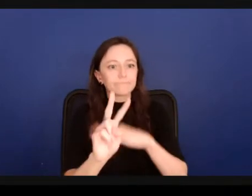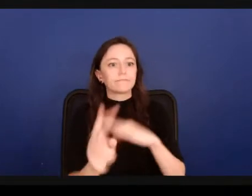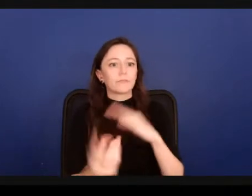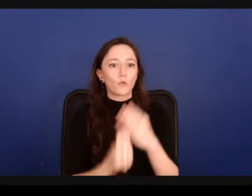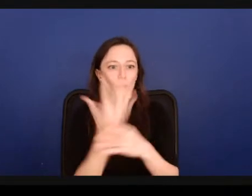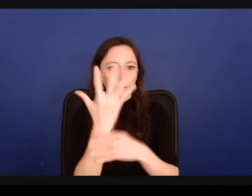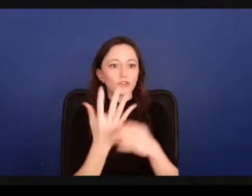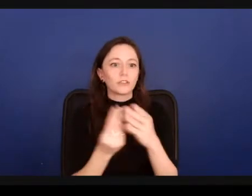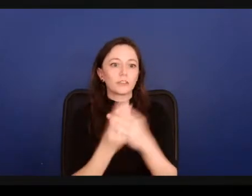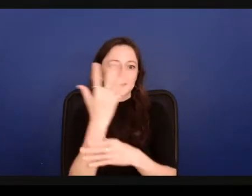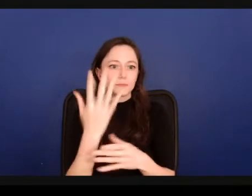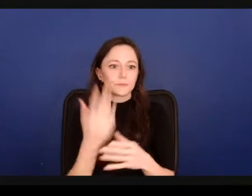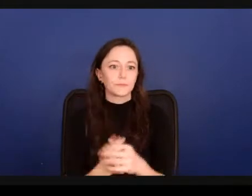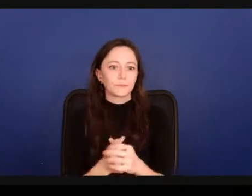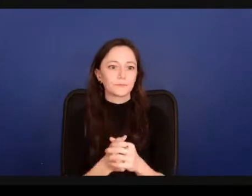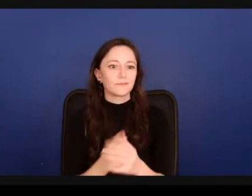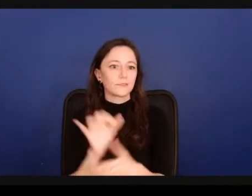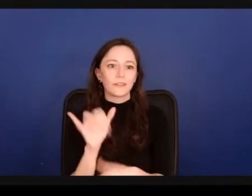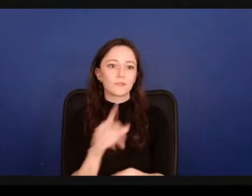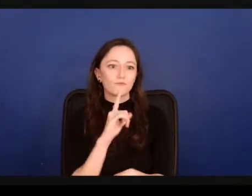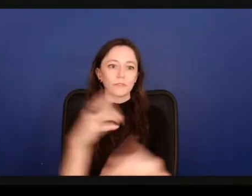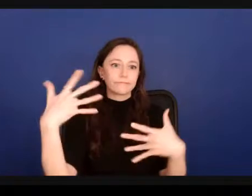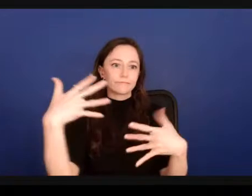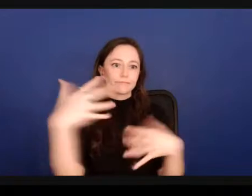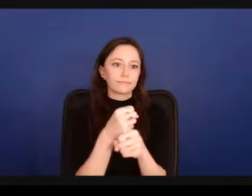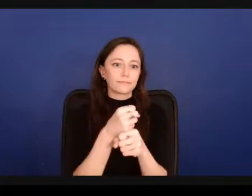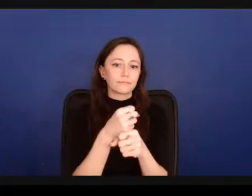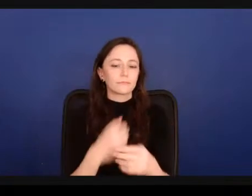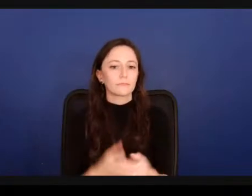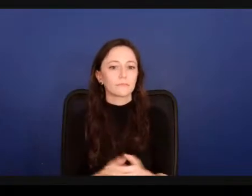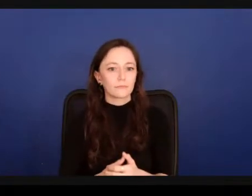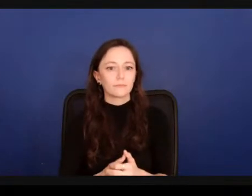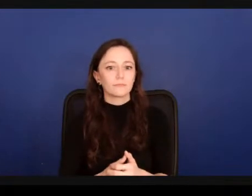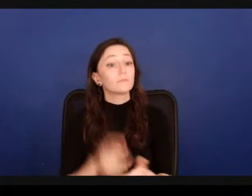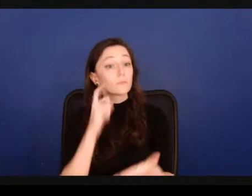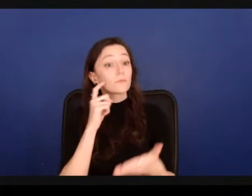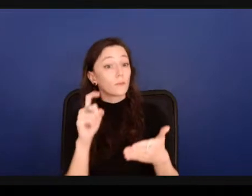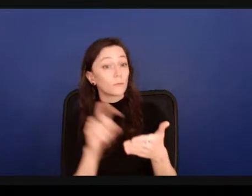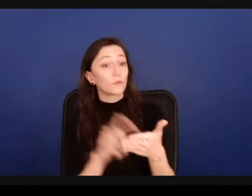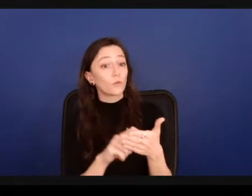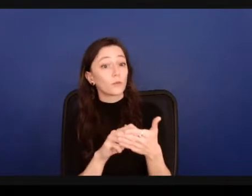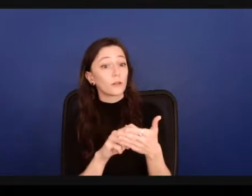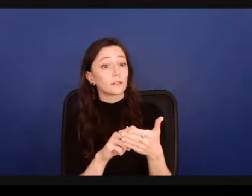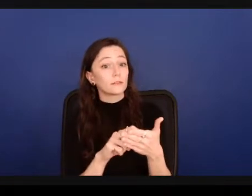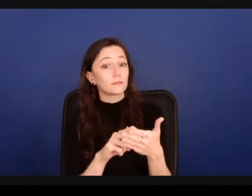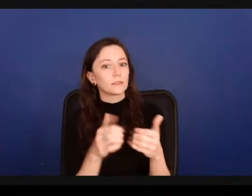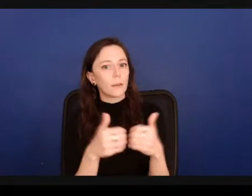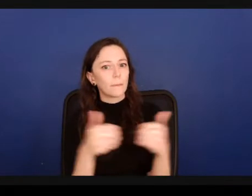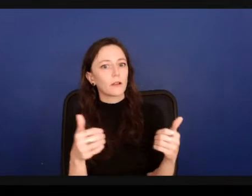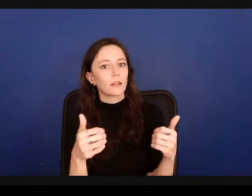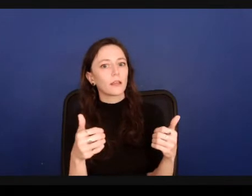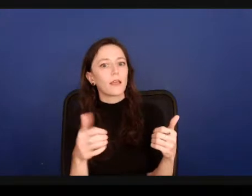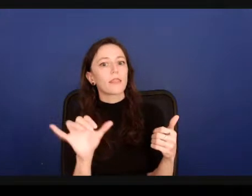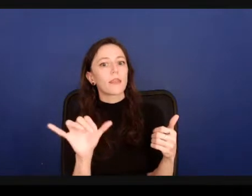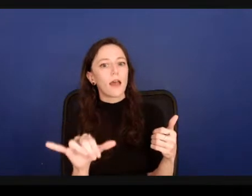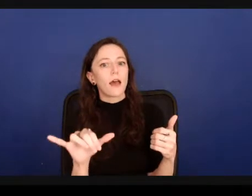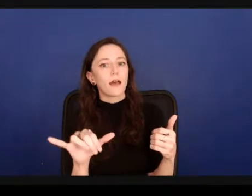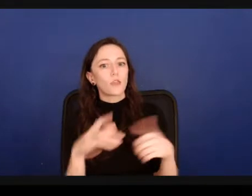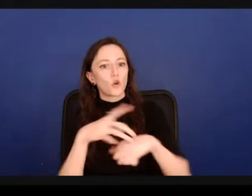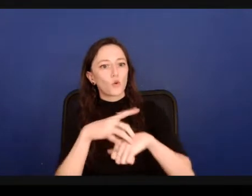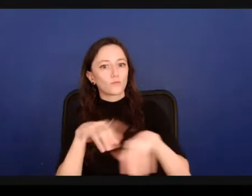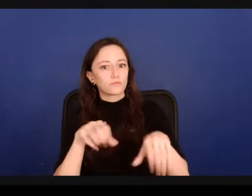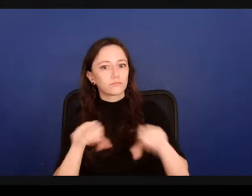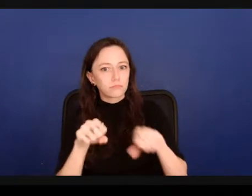And that is basically it. They have been noting separately seismicity in the rift zones, the Upper East